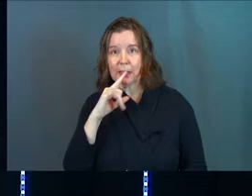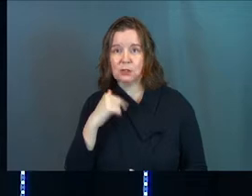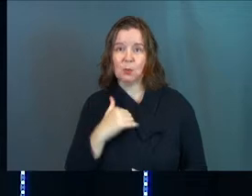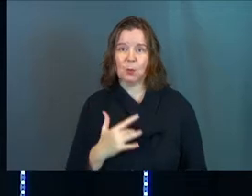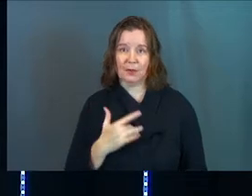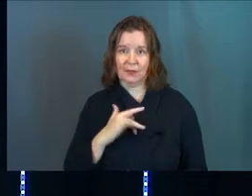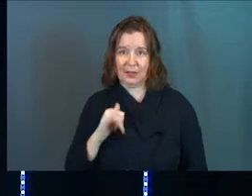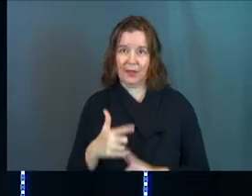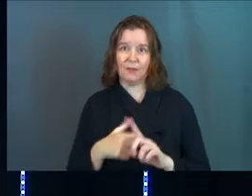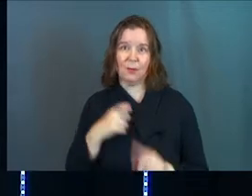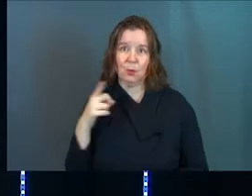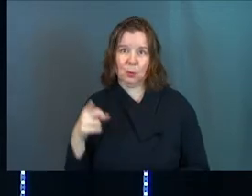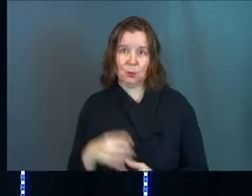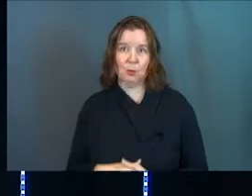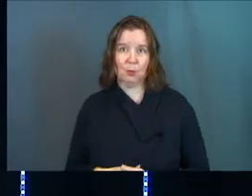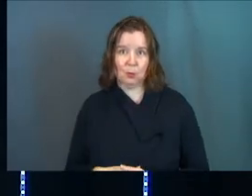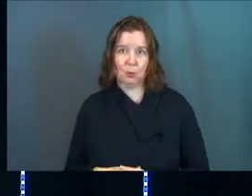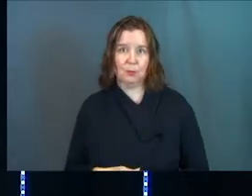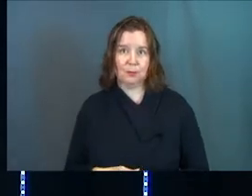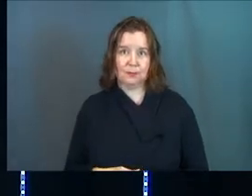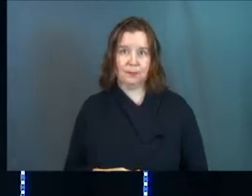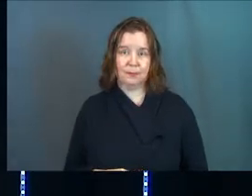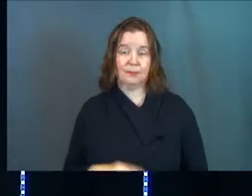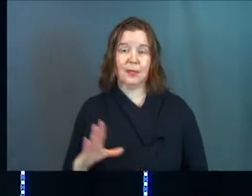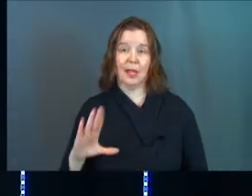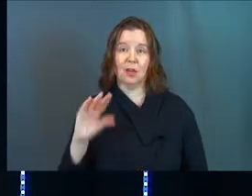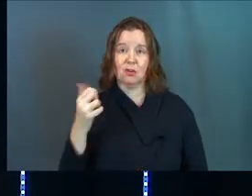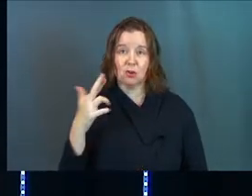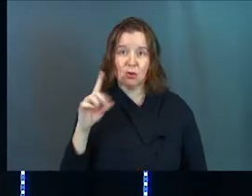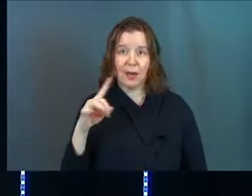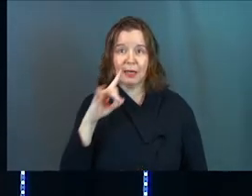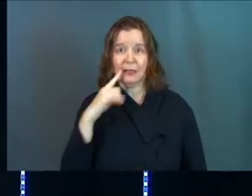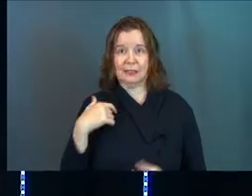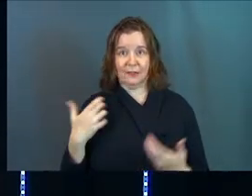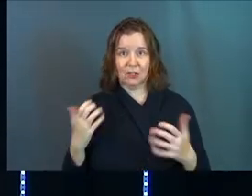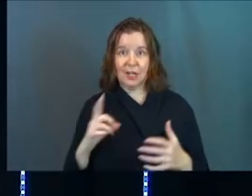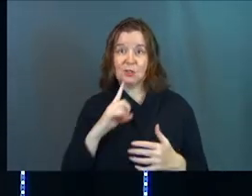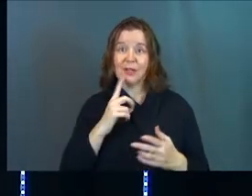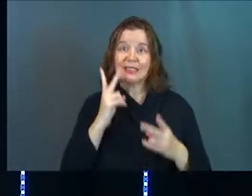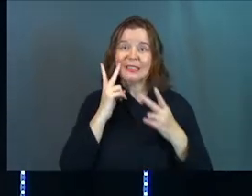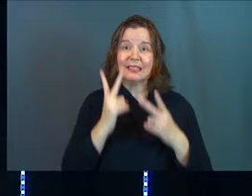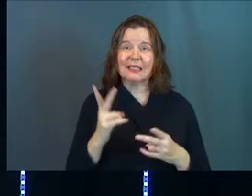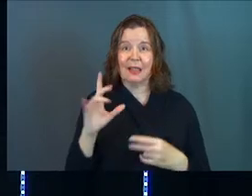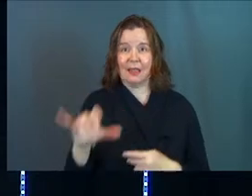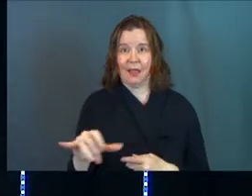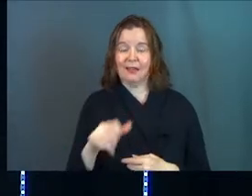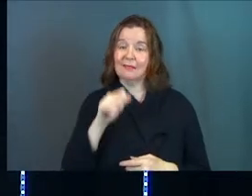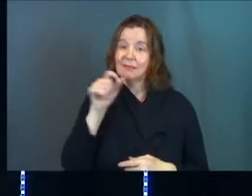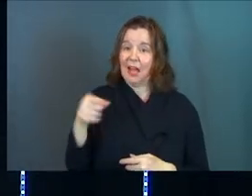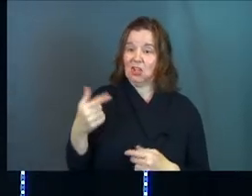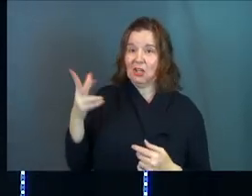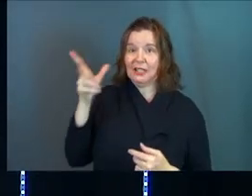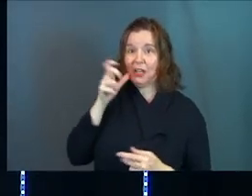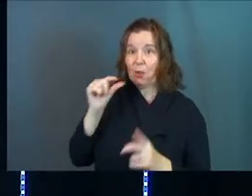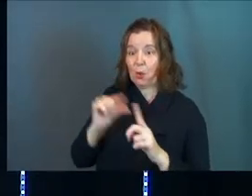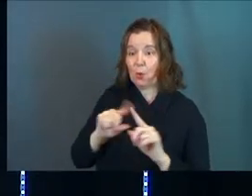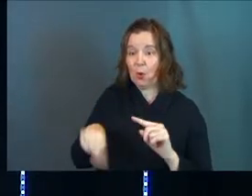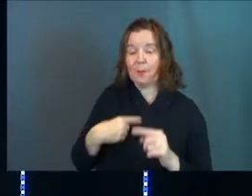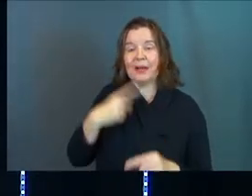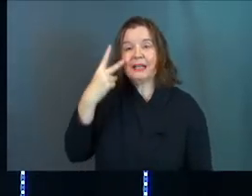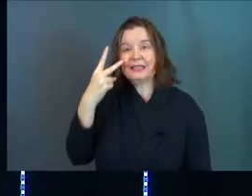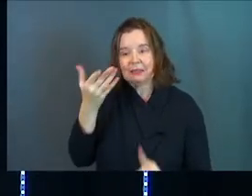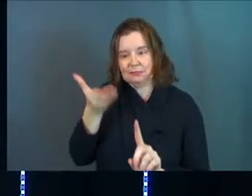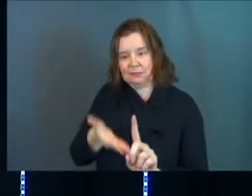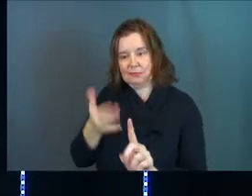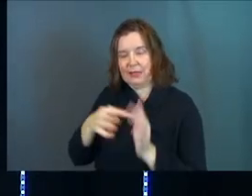will feel that from you. And your grandkids have a chance to actually see that, not just hear the words, but see